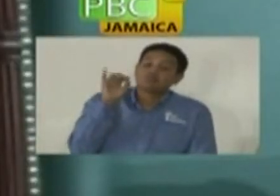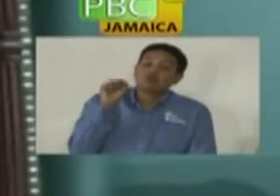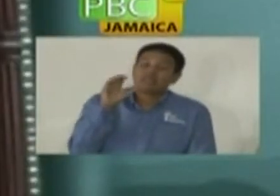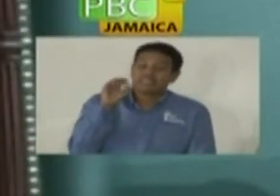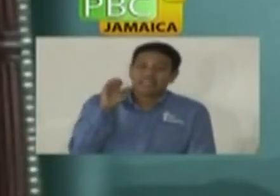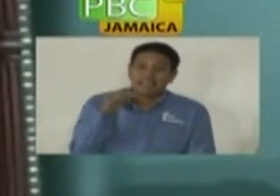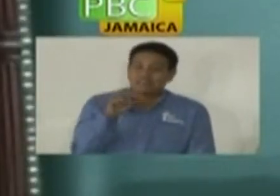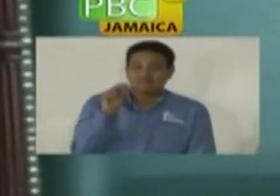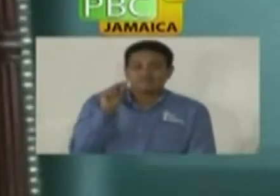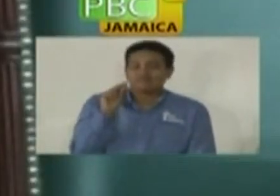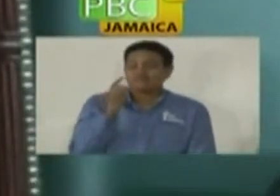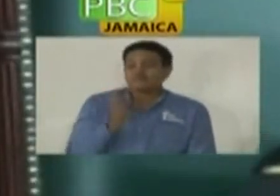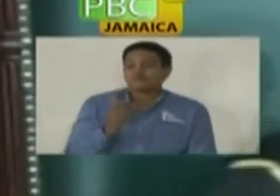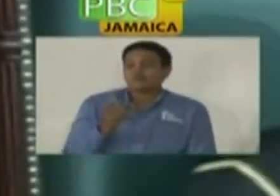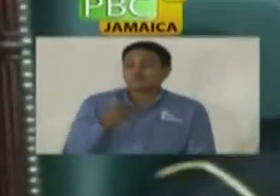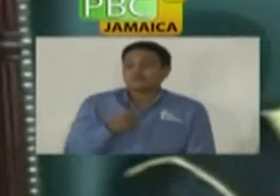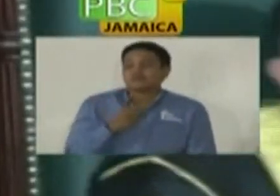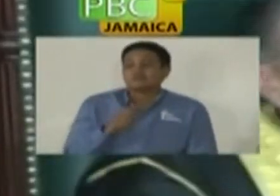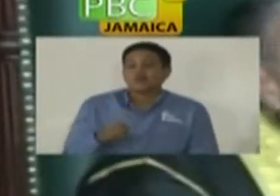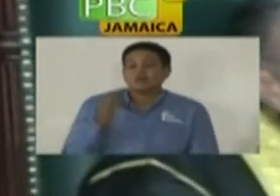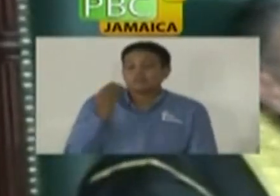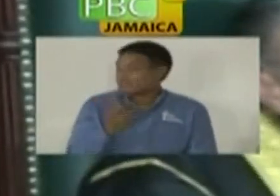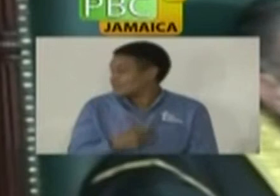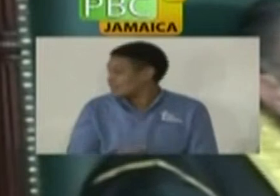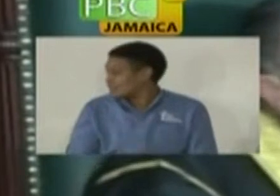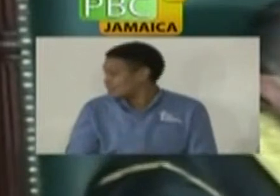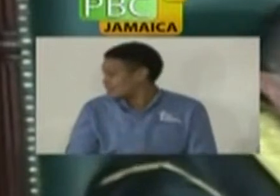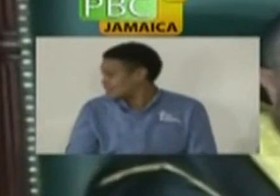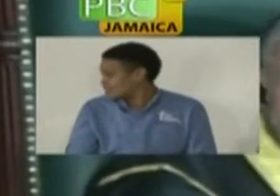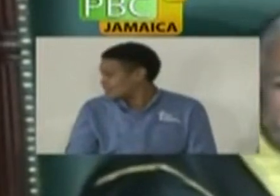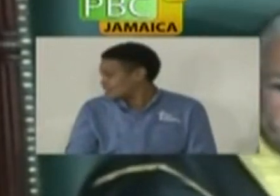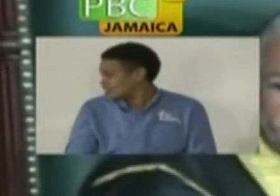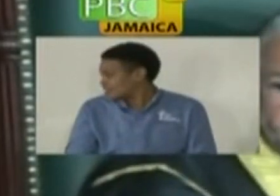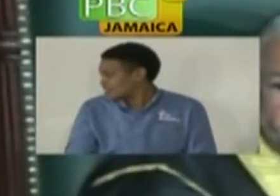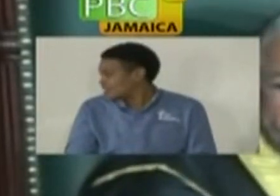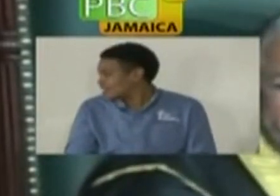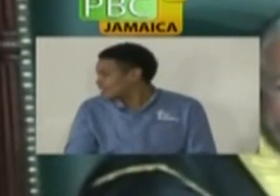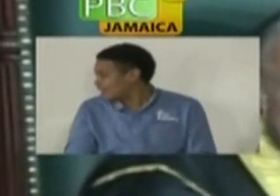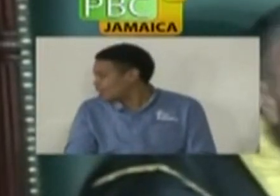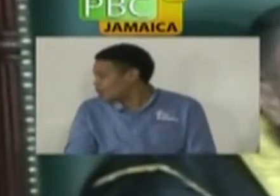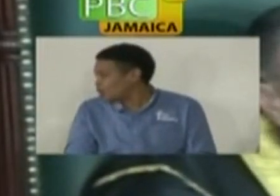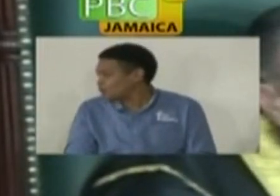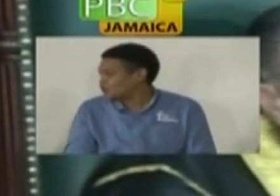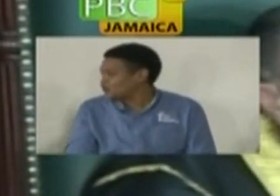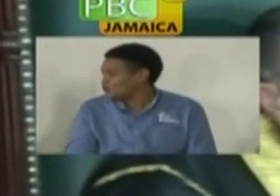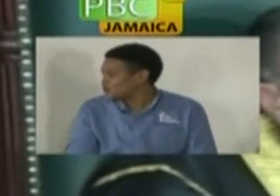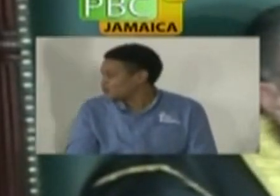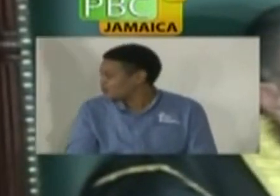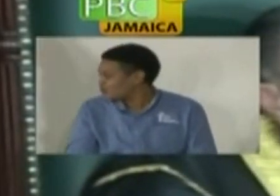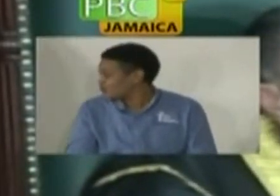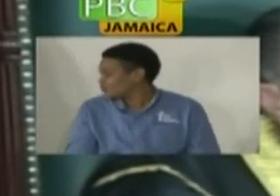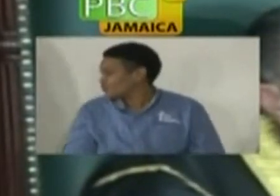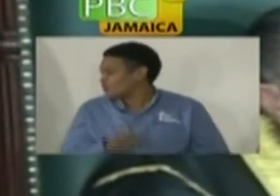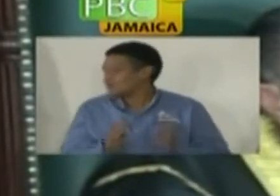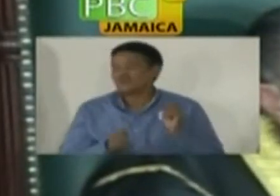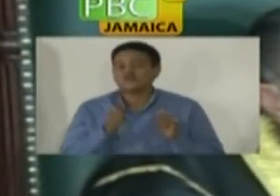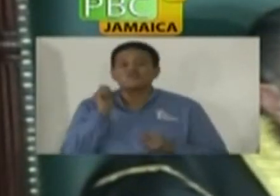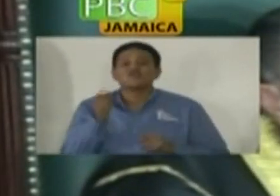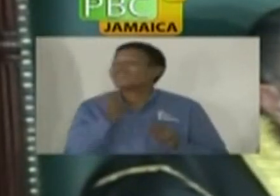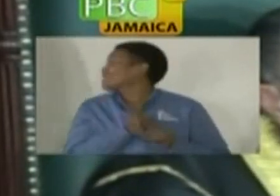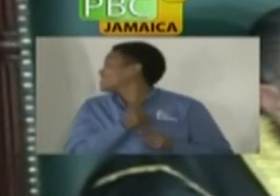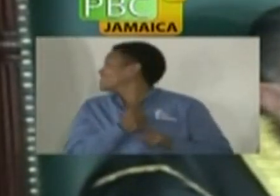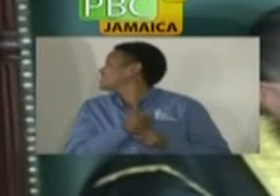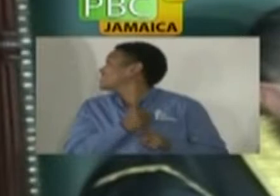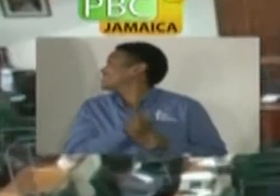it is. It probably is, but I'll tell you. Yes, this is the Boyce case. Yes. The Boyce